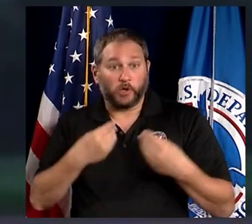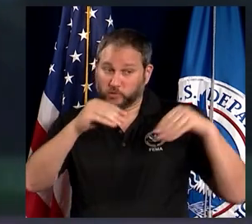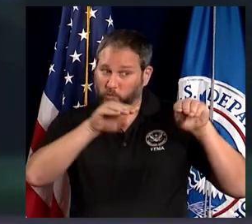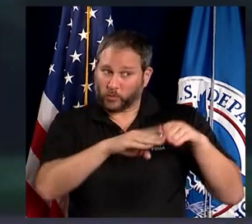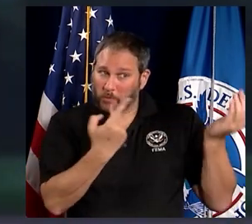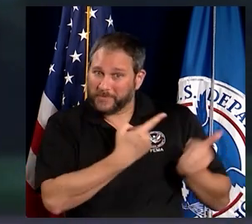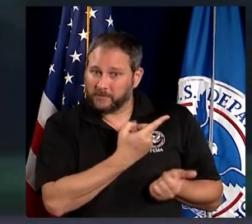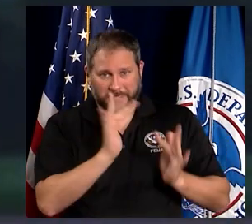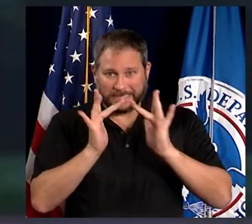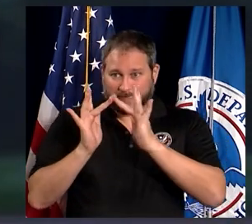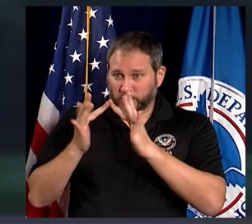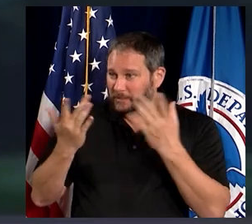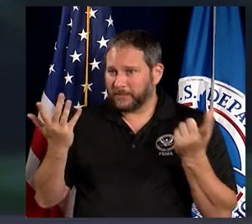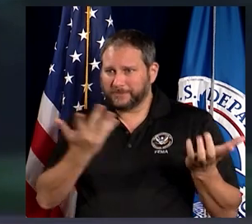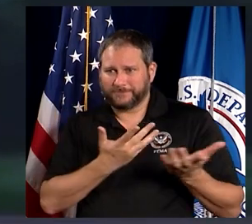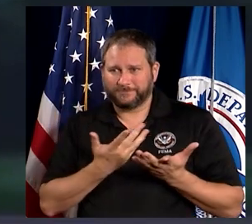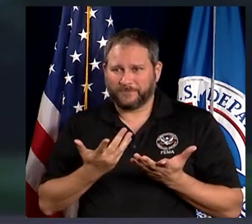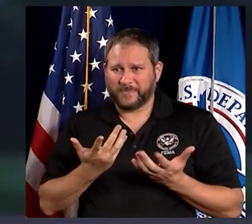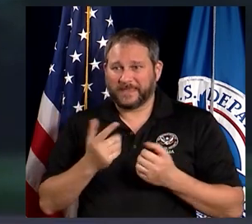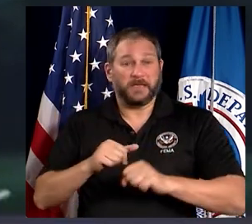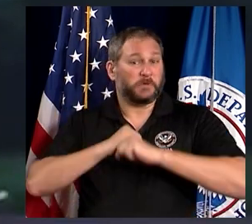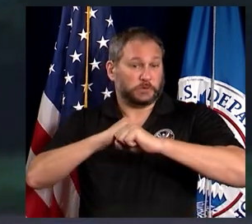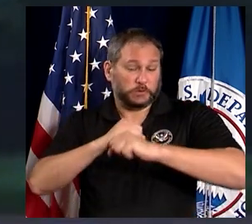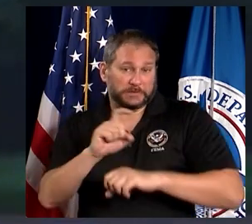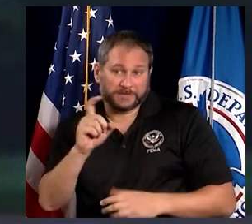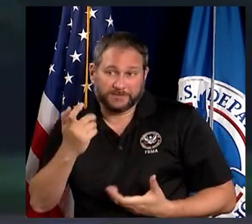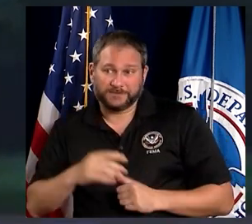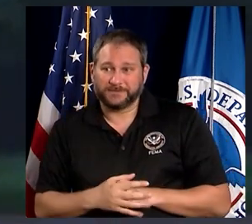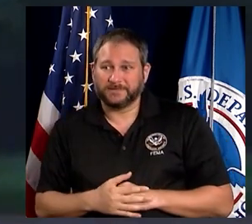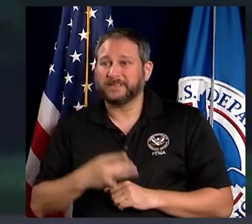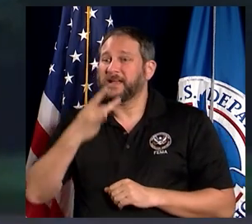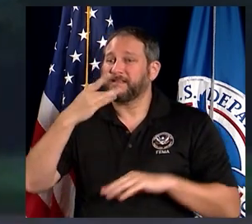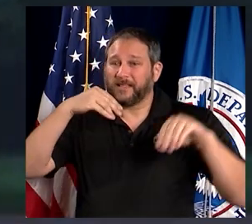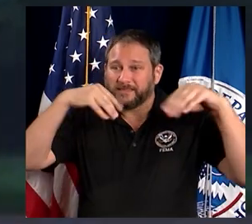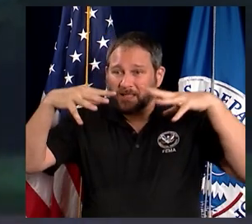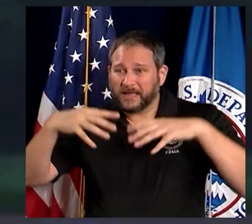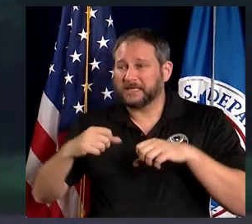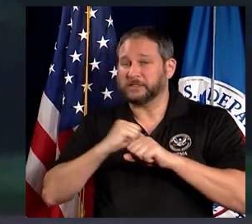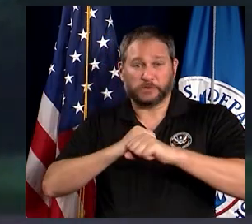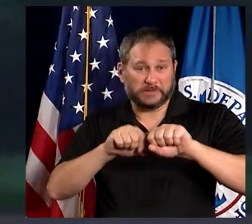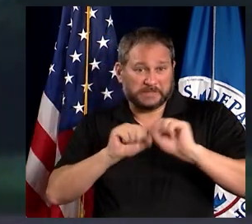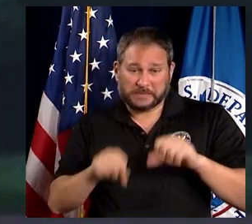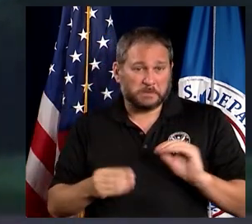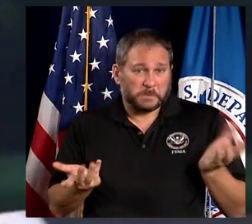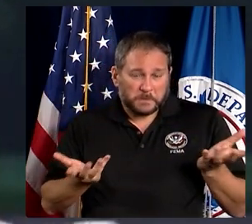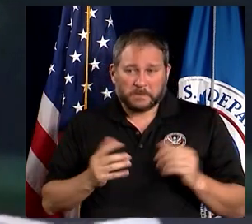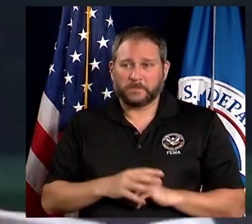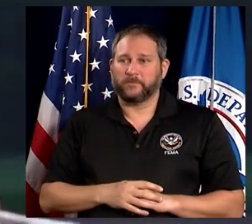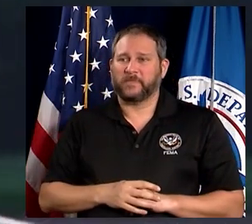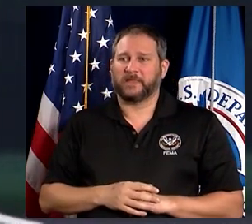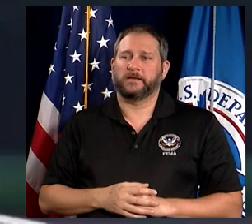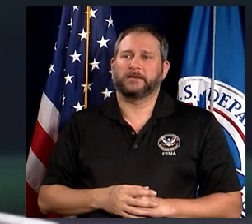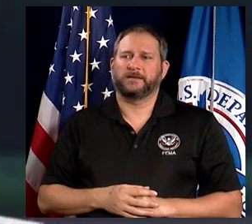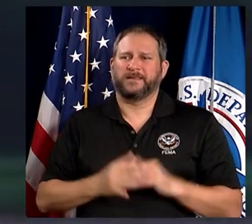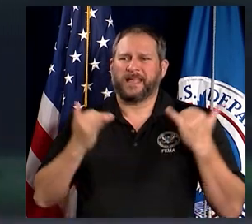concerns without lighting or security systems? And as desperation mounts. Now you factor in Alexa,